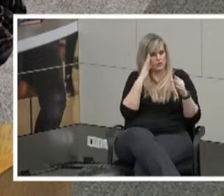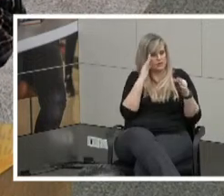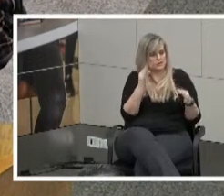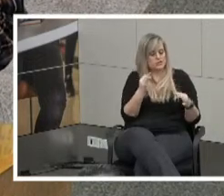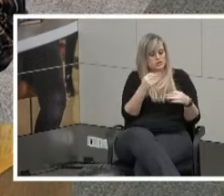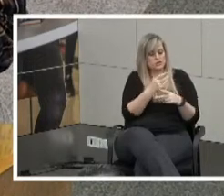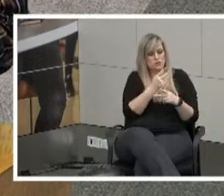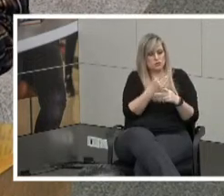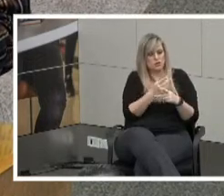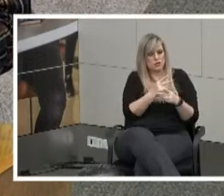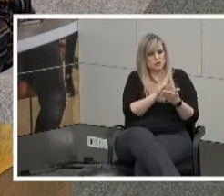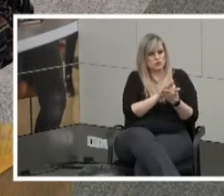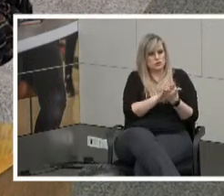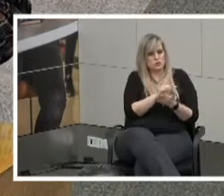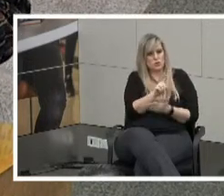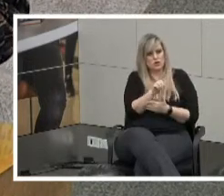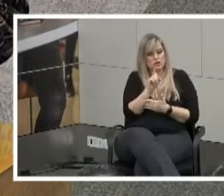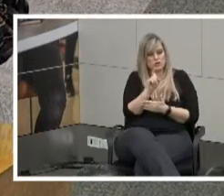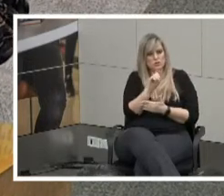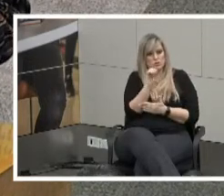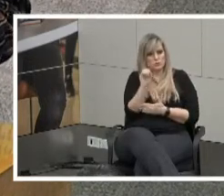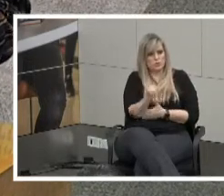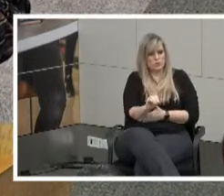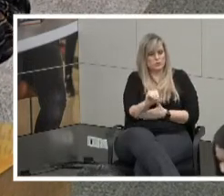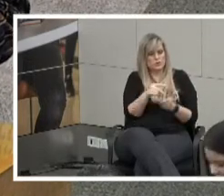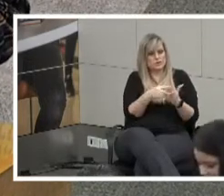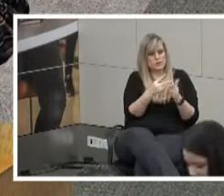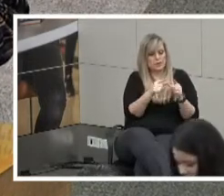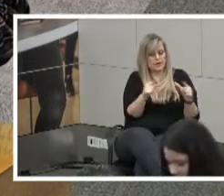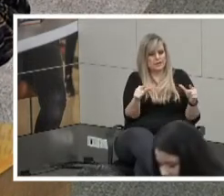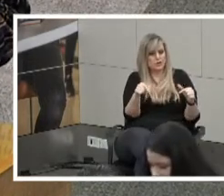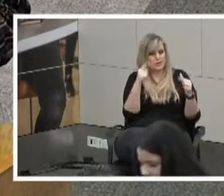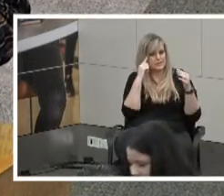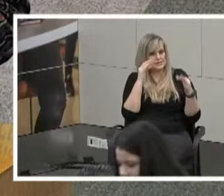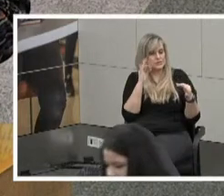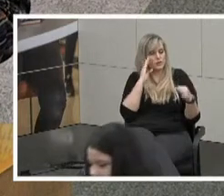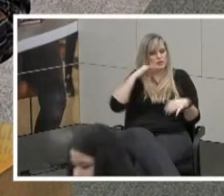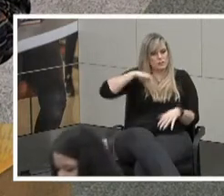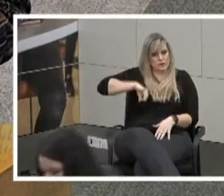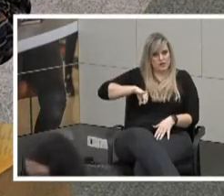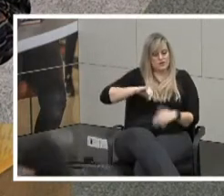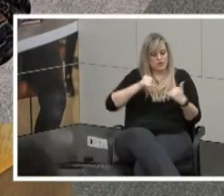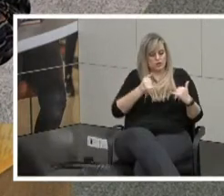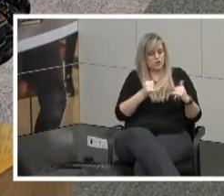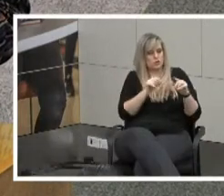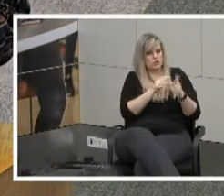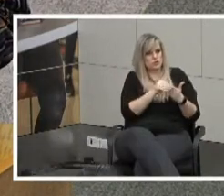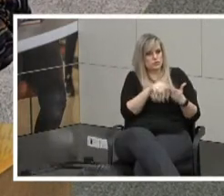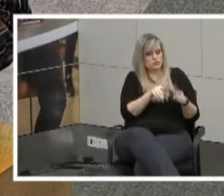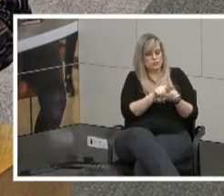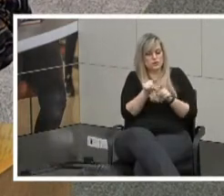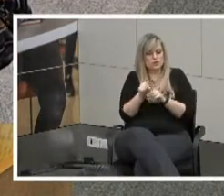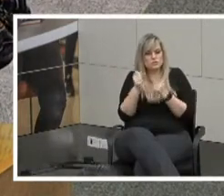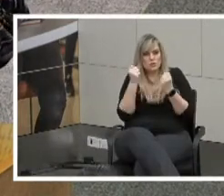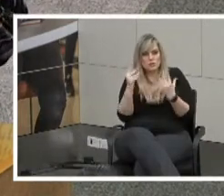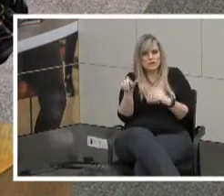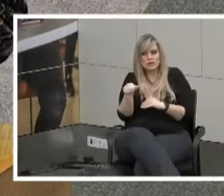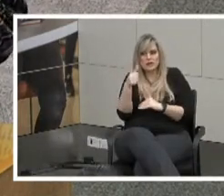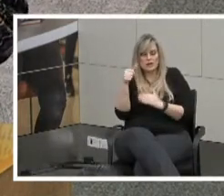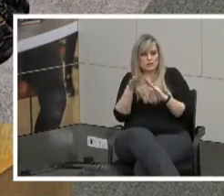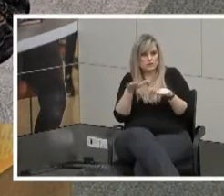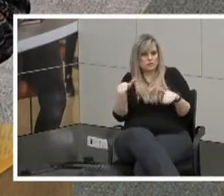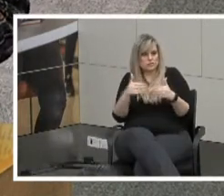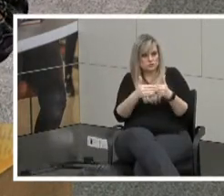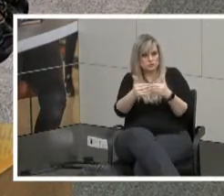keep the school 100% bilingual this decision not only benefits current students but also many other childrens in the